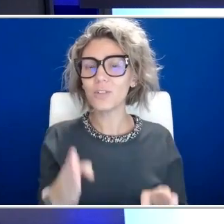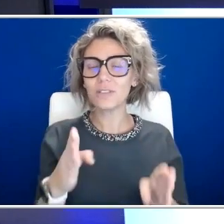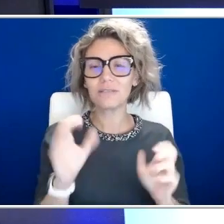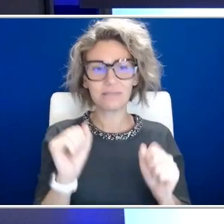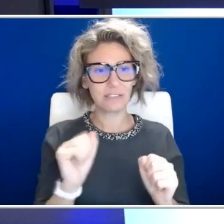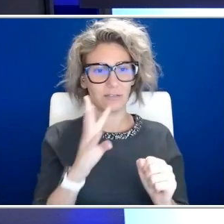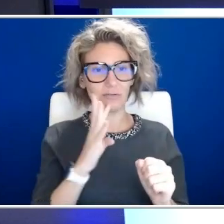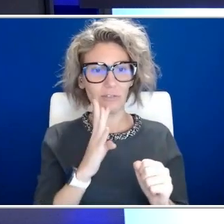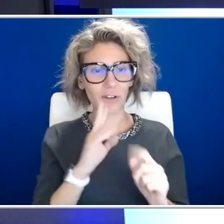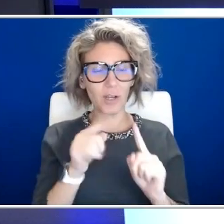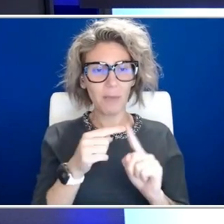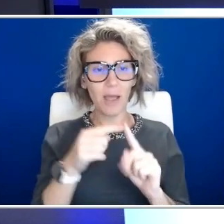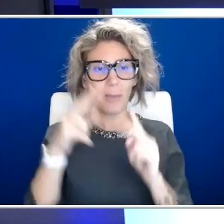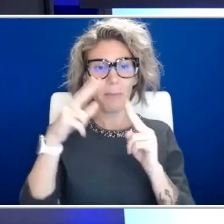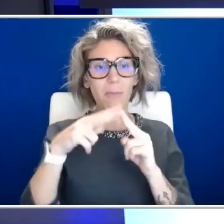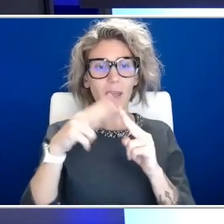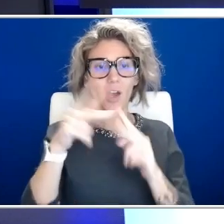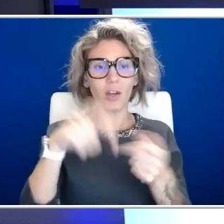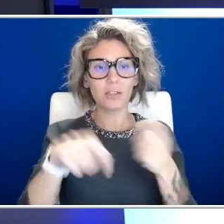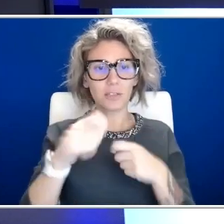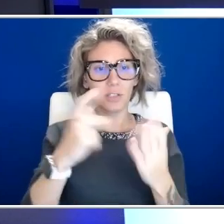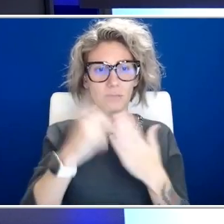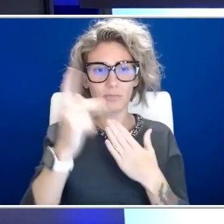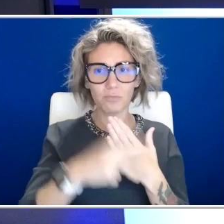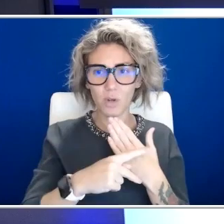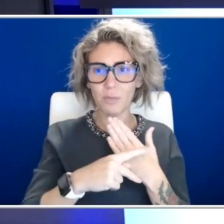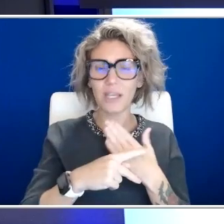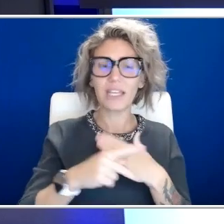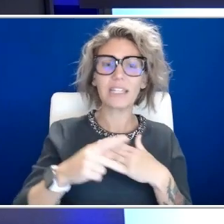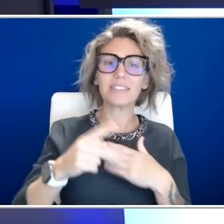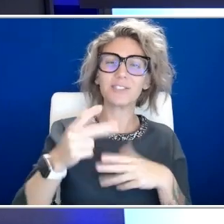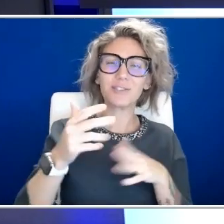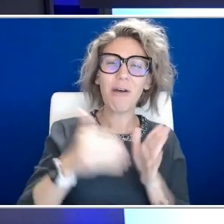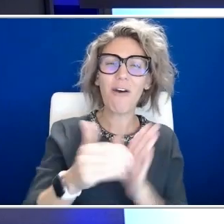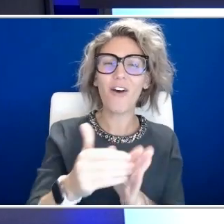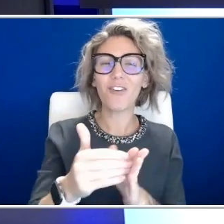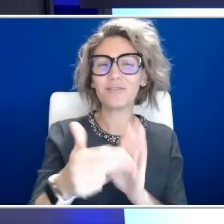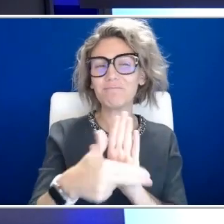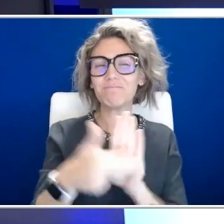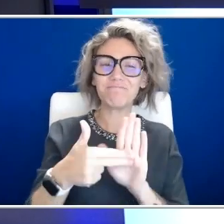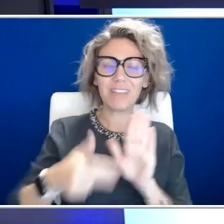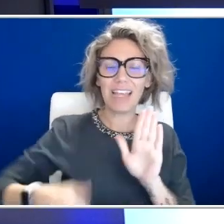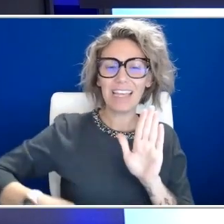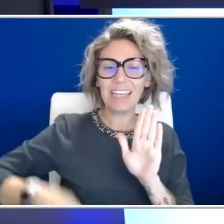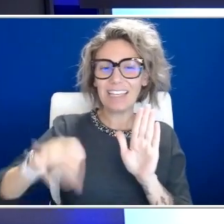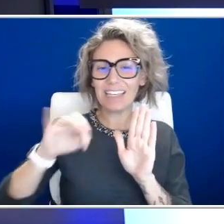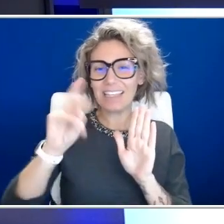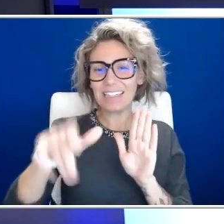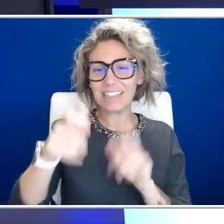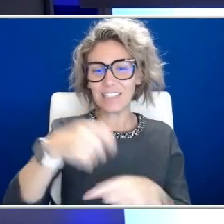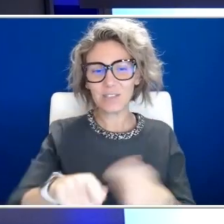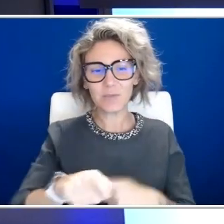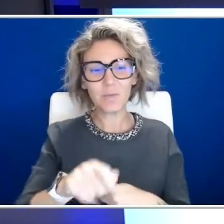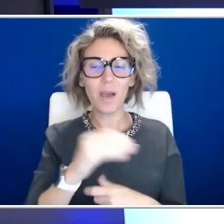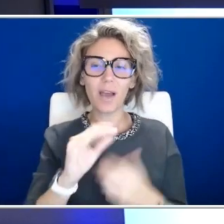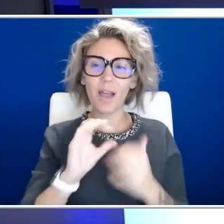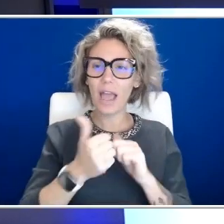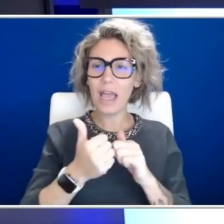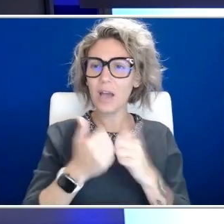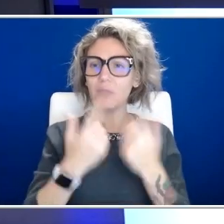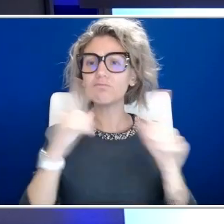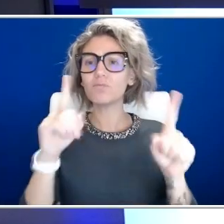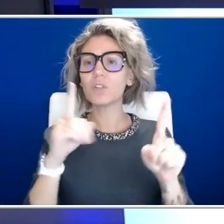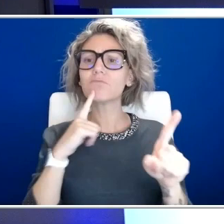exchange program. We often call it a kidney swap. How does it work? And just kind of explain that process.